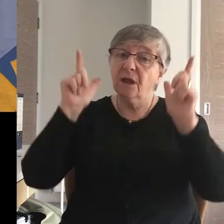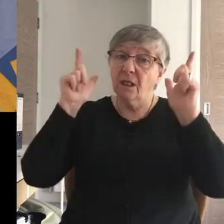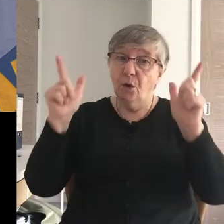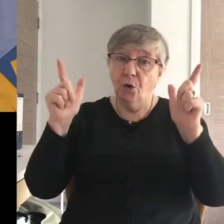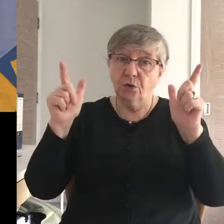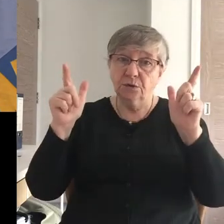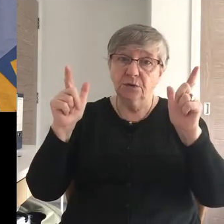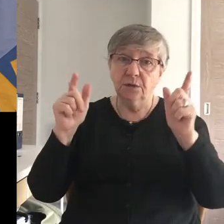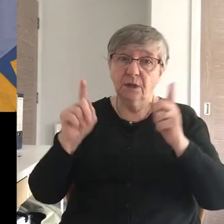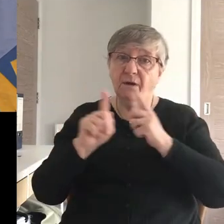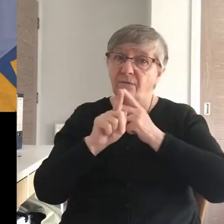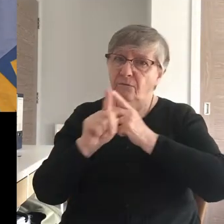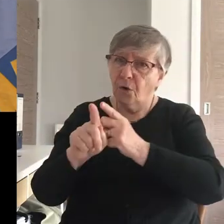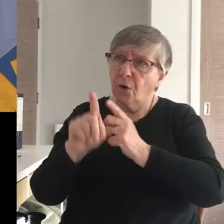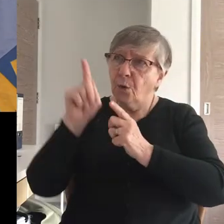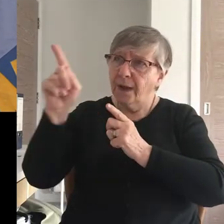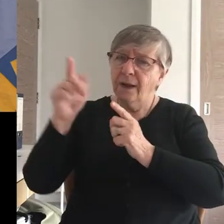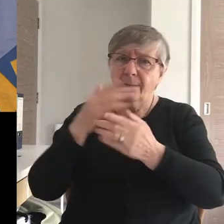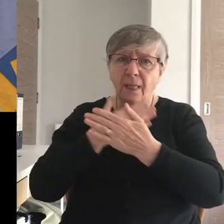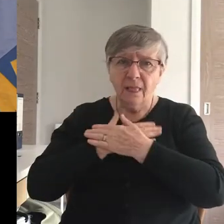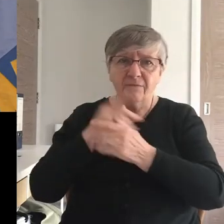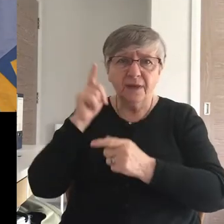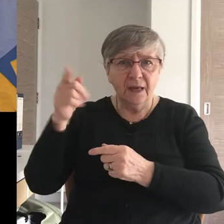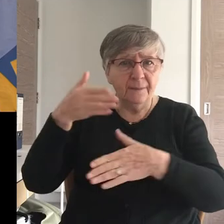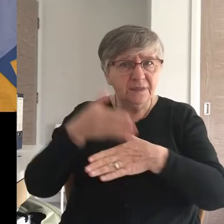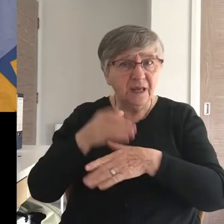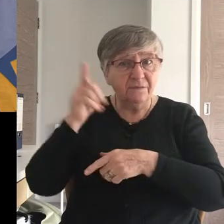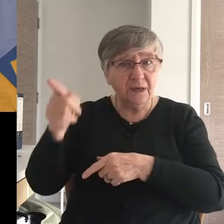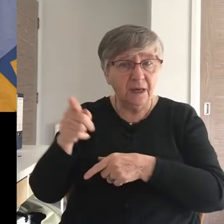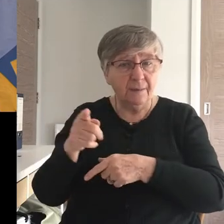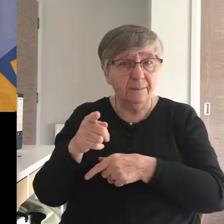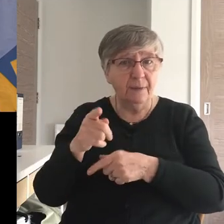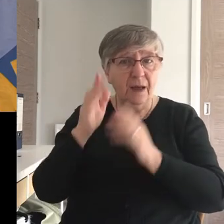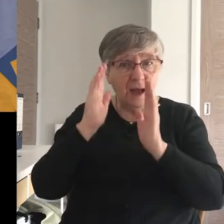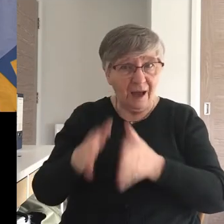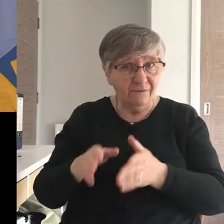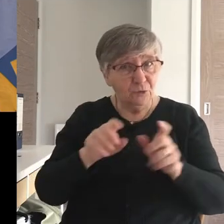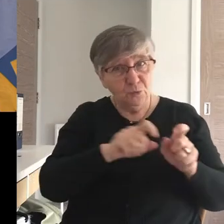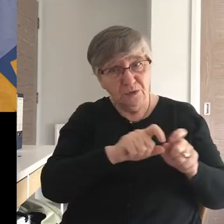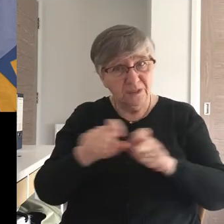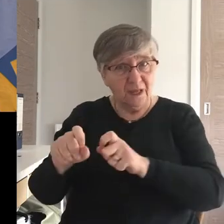issue is following him, loving him, serving him, even if it's difficult to do so.